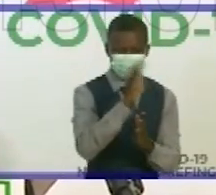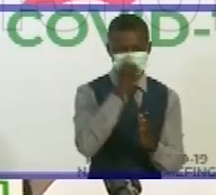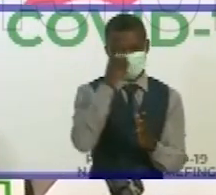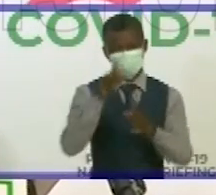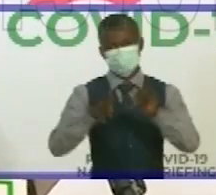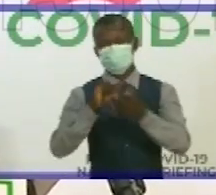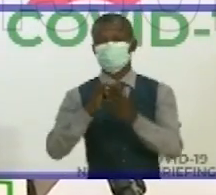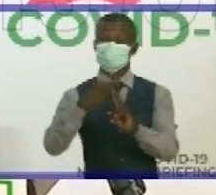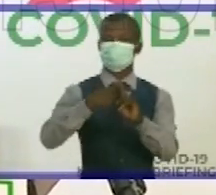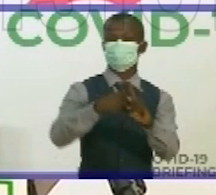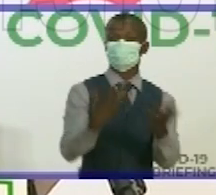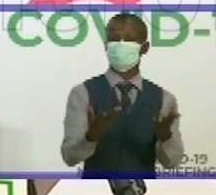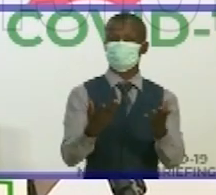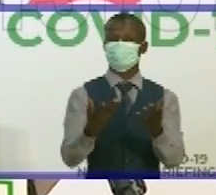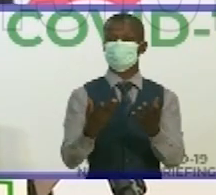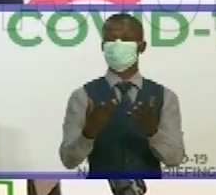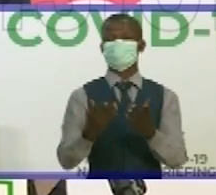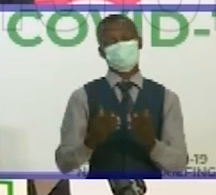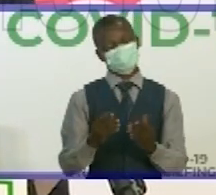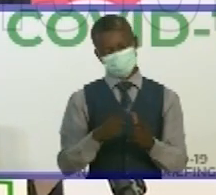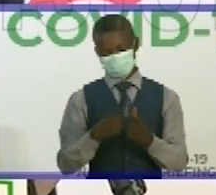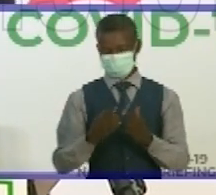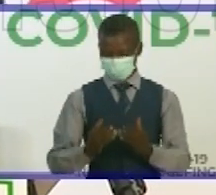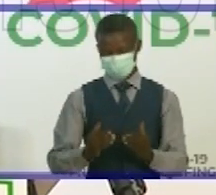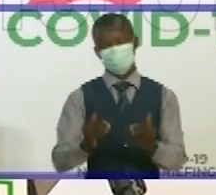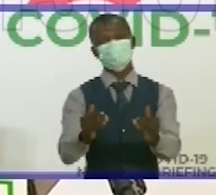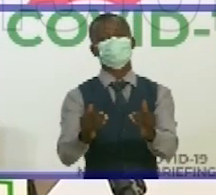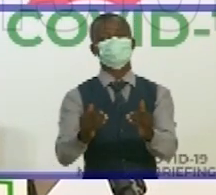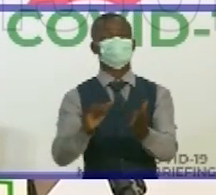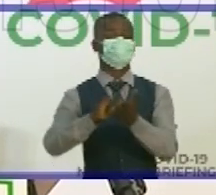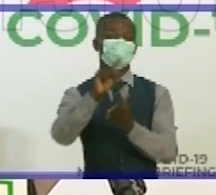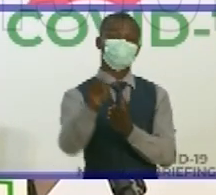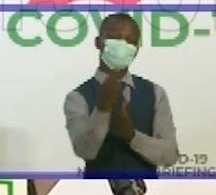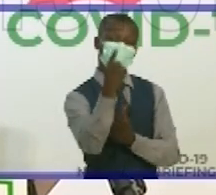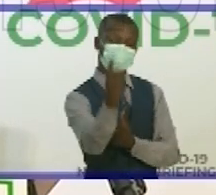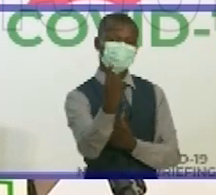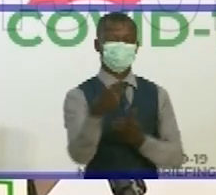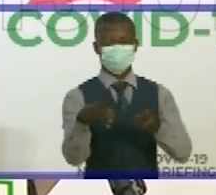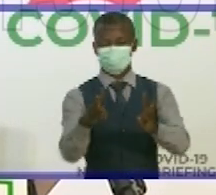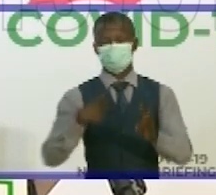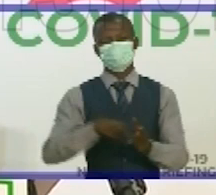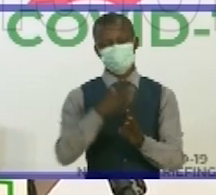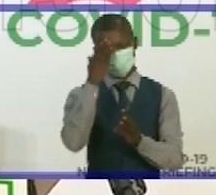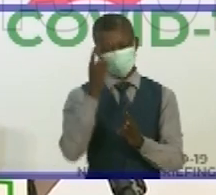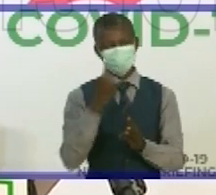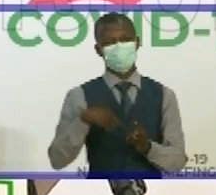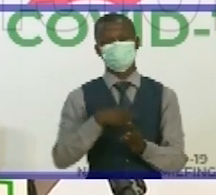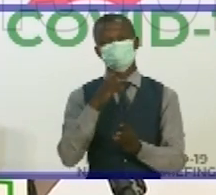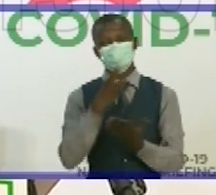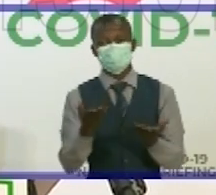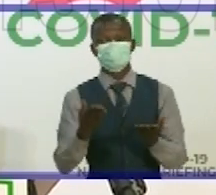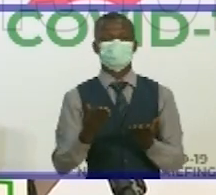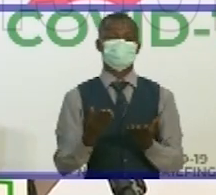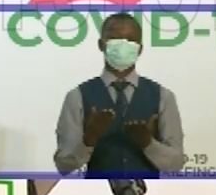positive, and generally move the system along. That's the only way we can know where we are, restart our economy, live